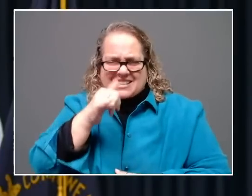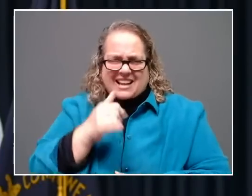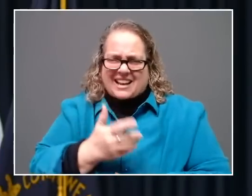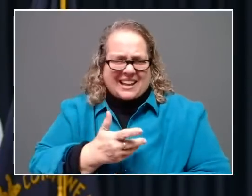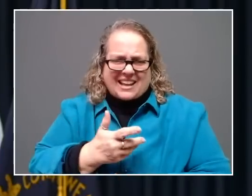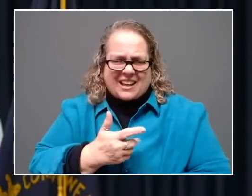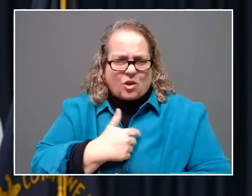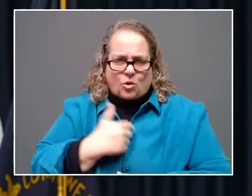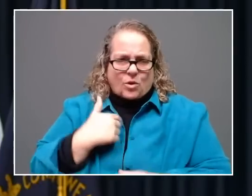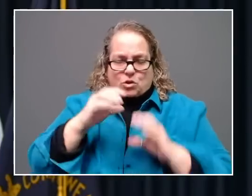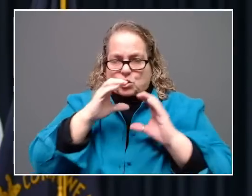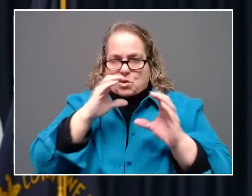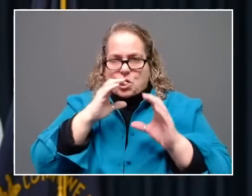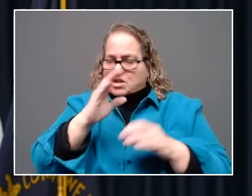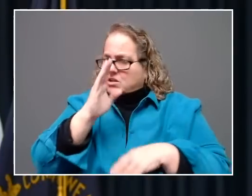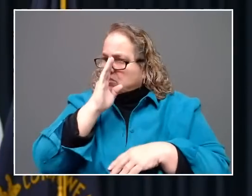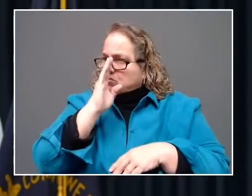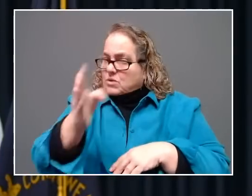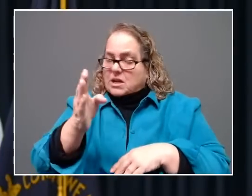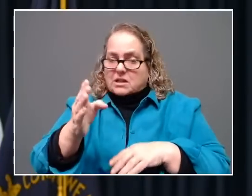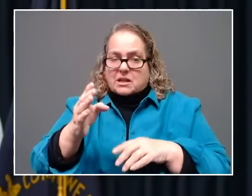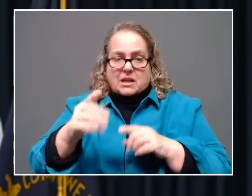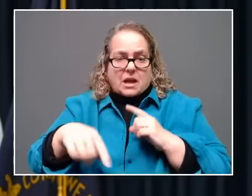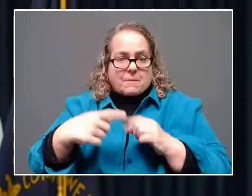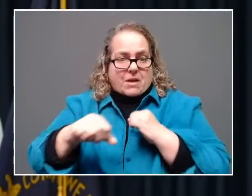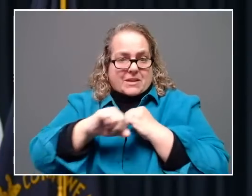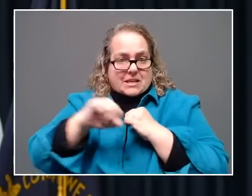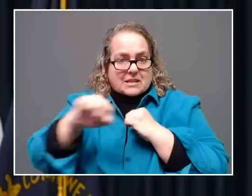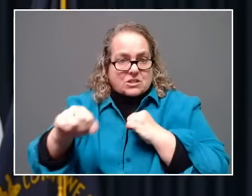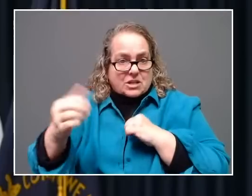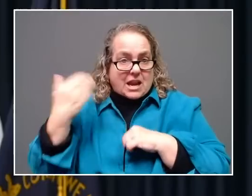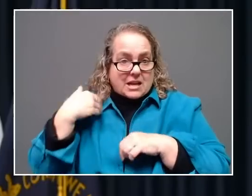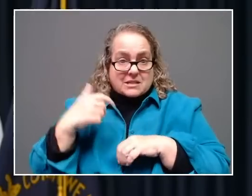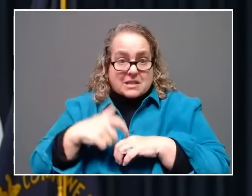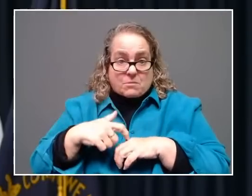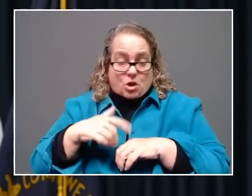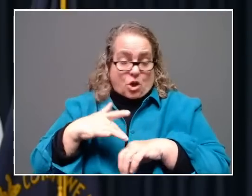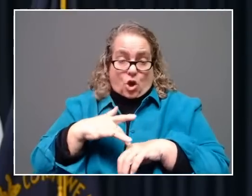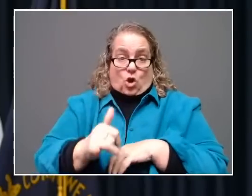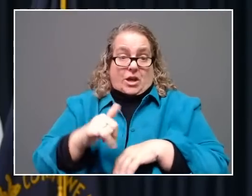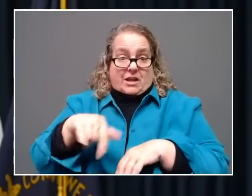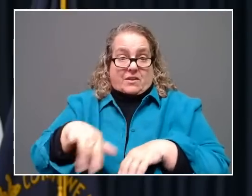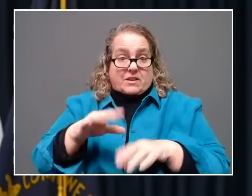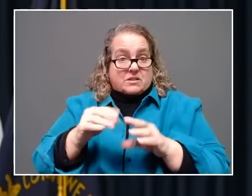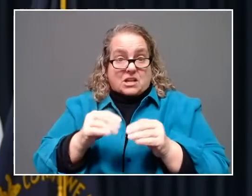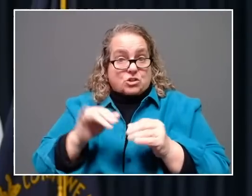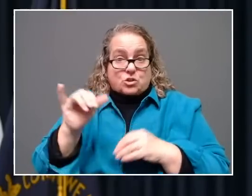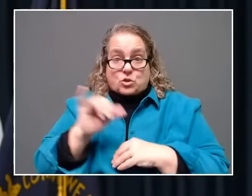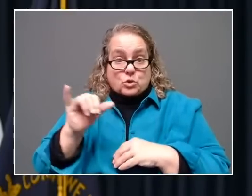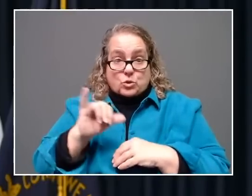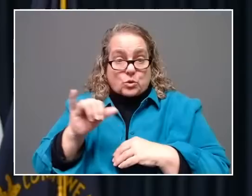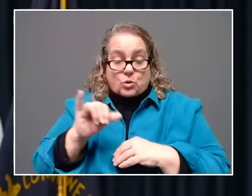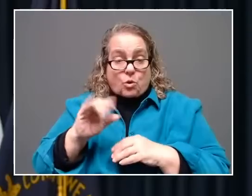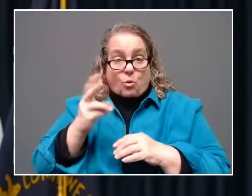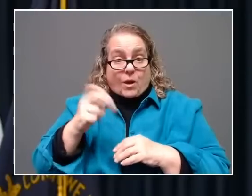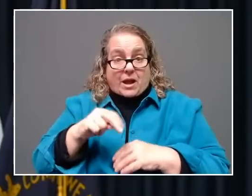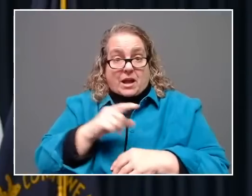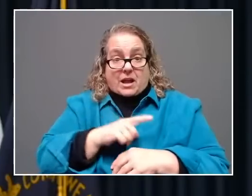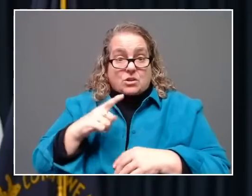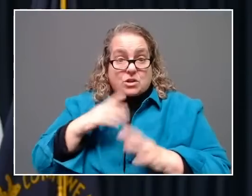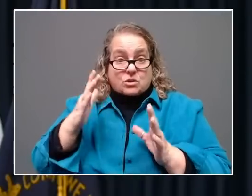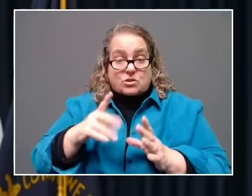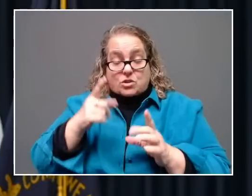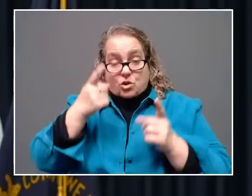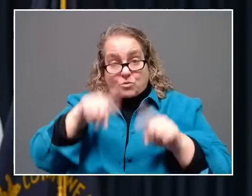as directly in the extensions the last time, no, early in this session when the legislature agreed to